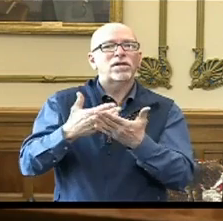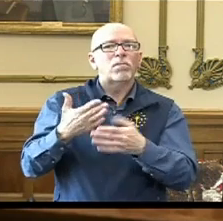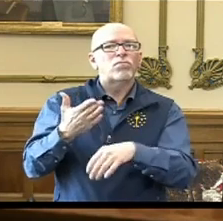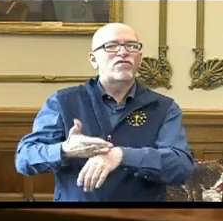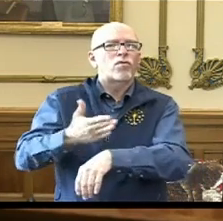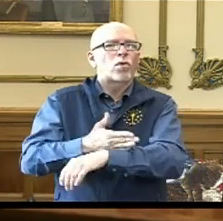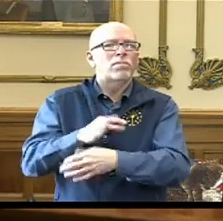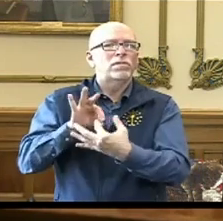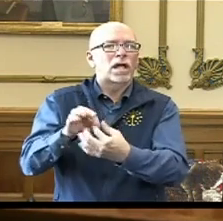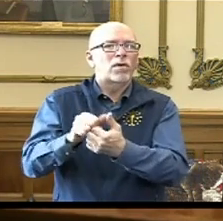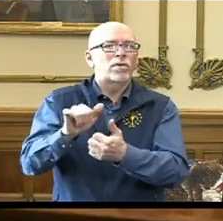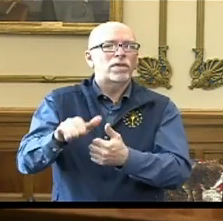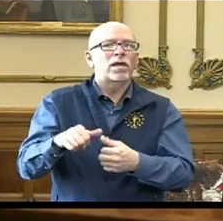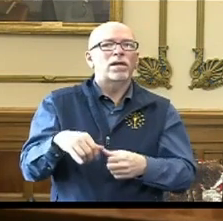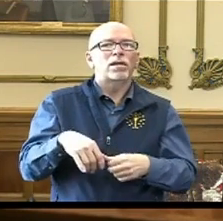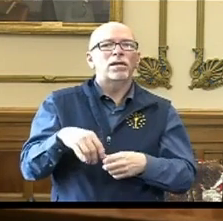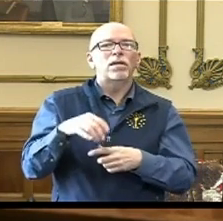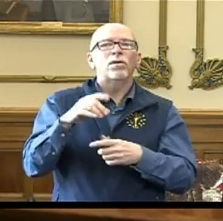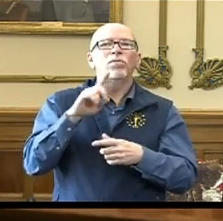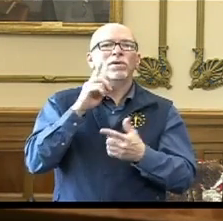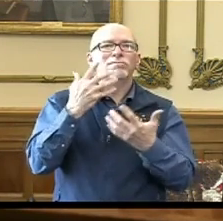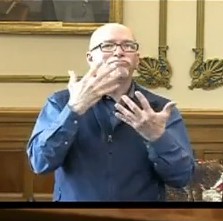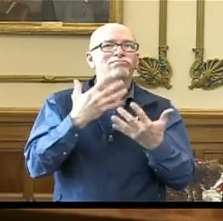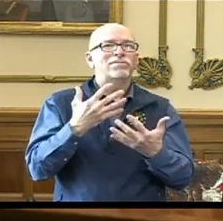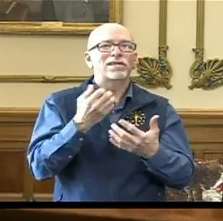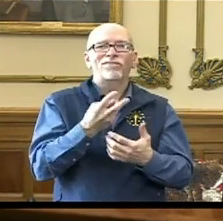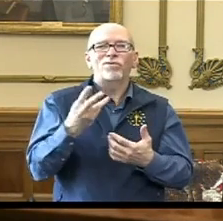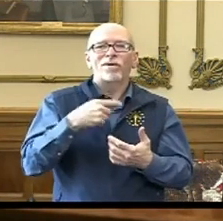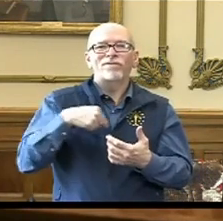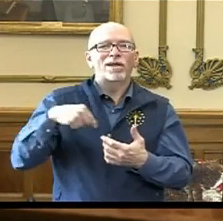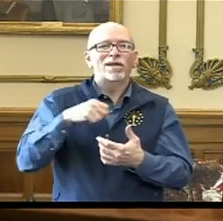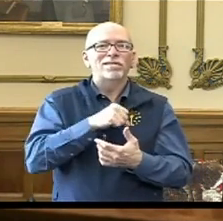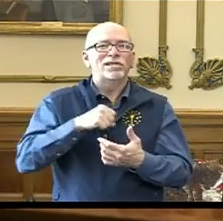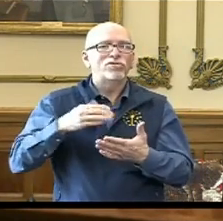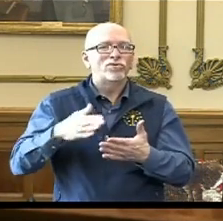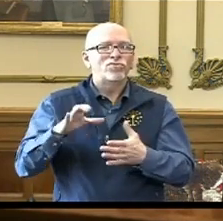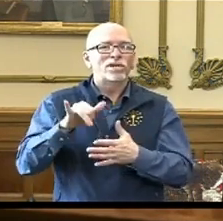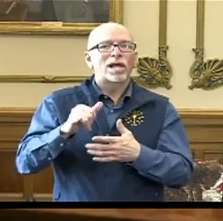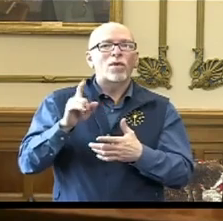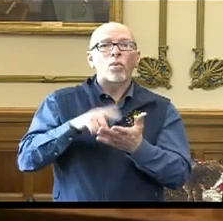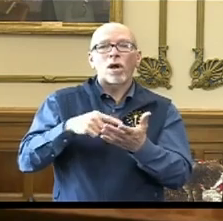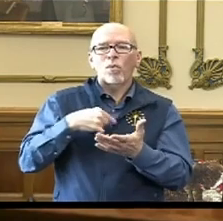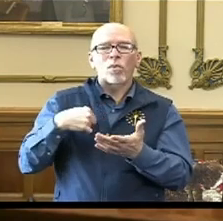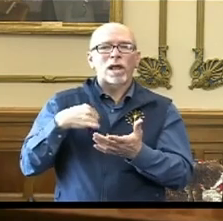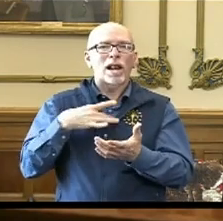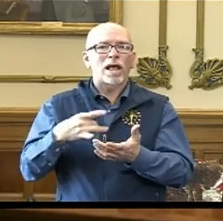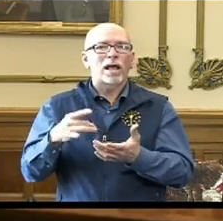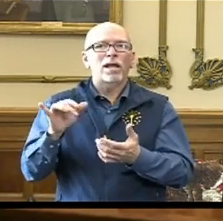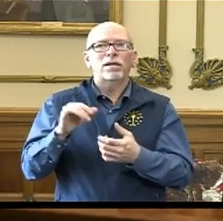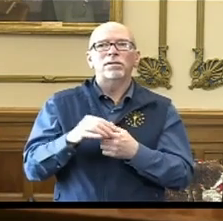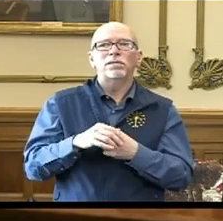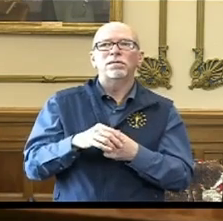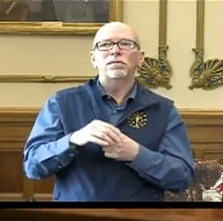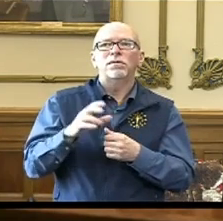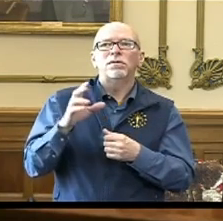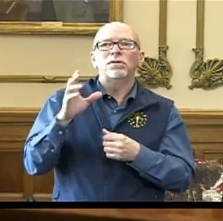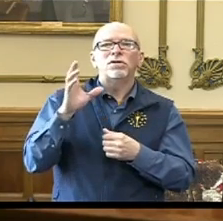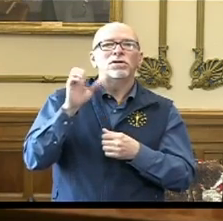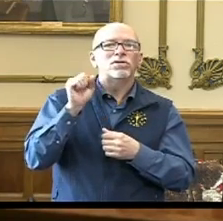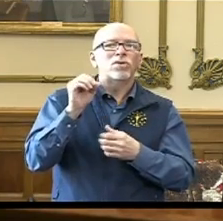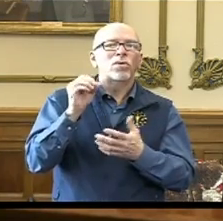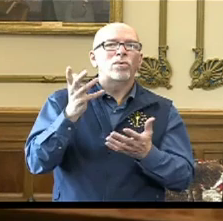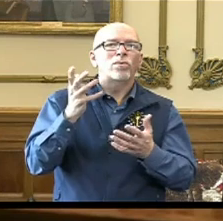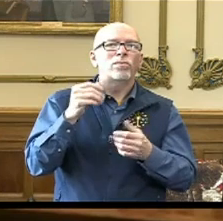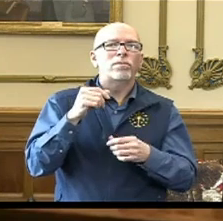it. Sadly, there are only a handful of us that do that, especially for things that we like. So when it comes